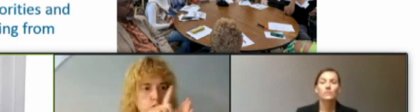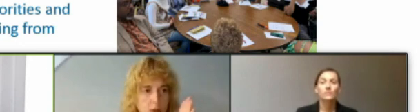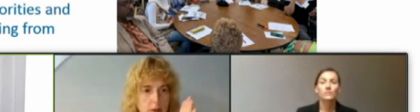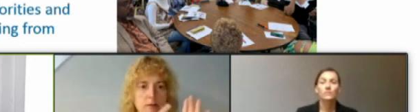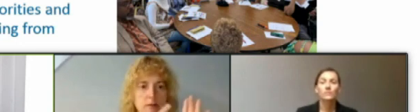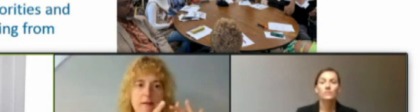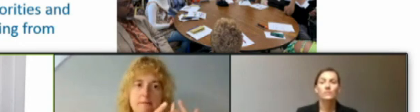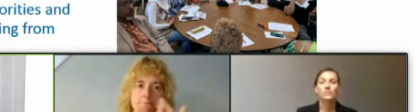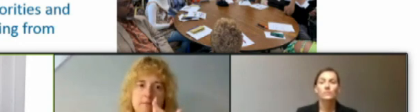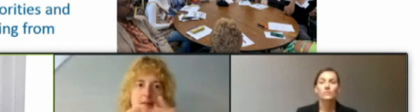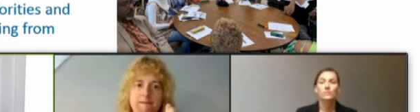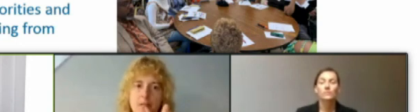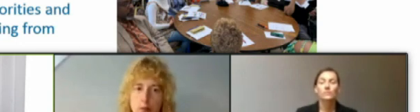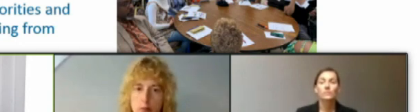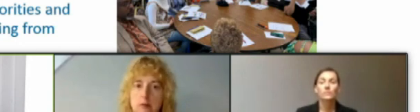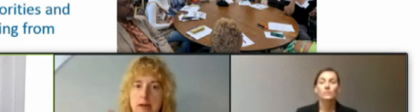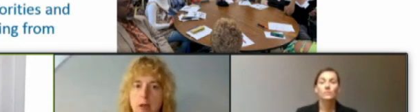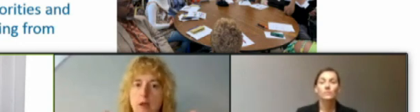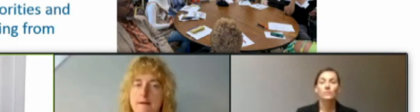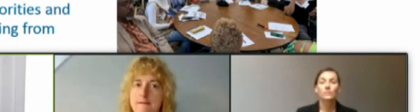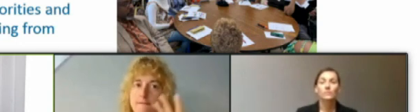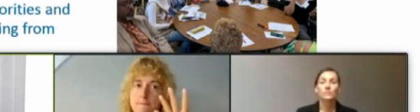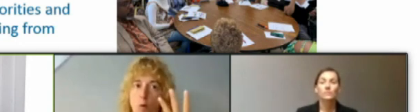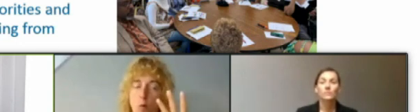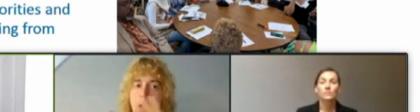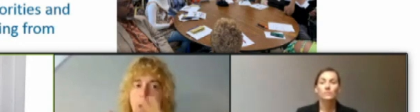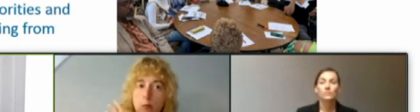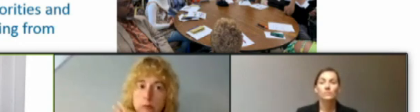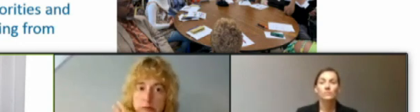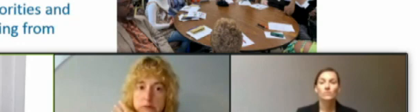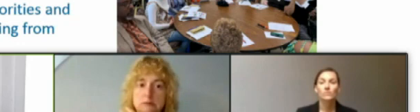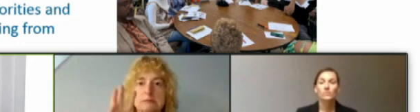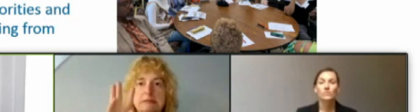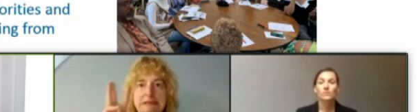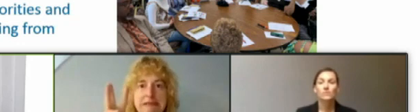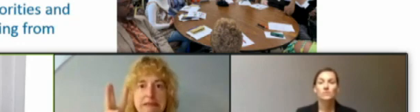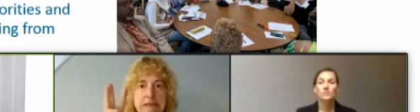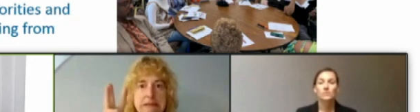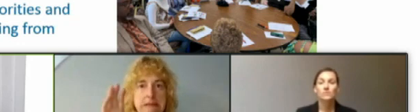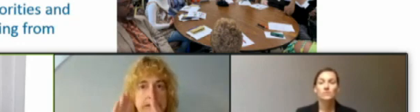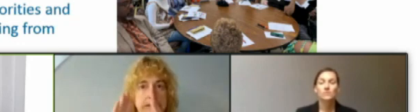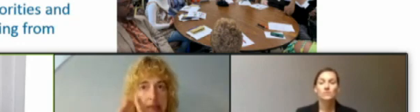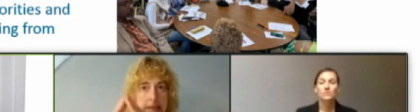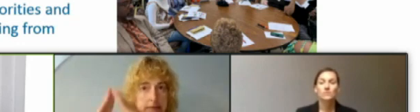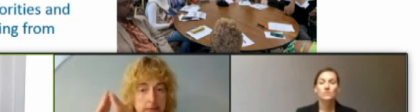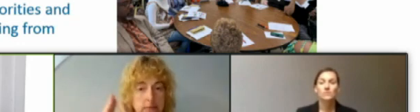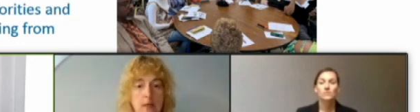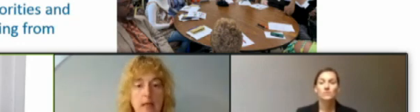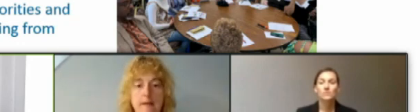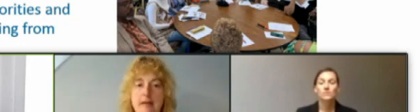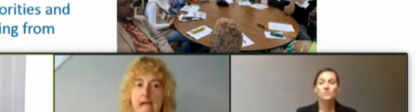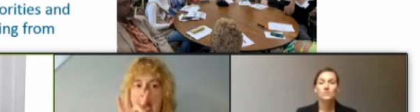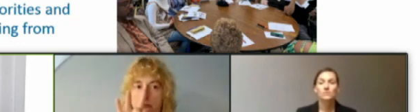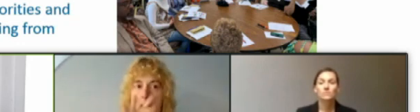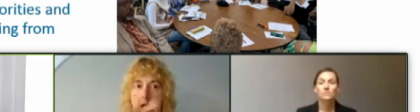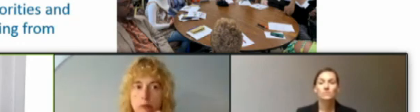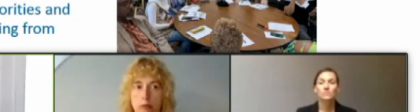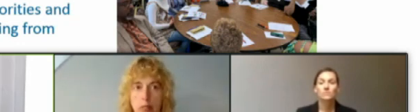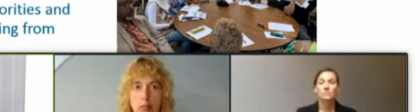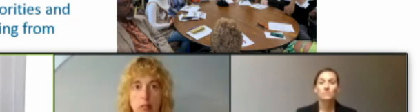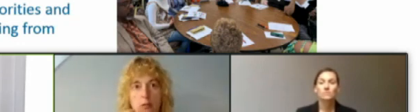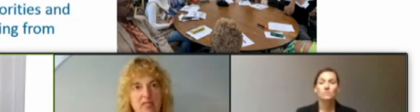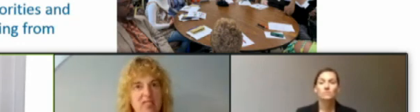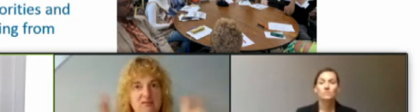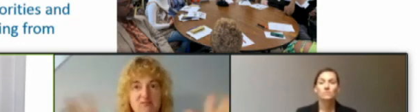4 counties, 6 cities. We have 8 councils altogether with about 80 members across these councils. And